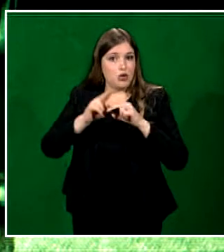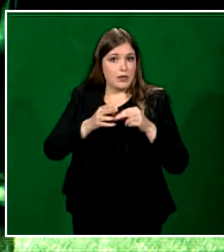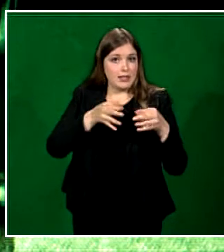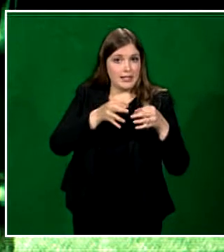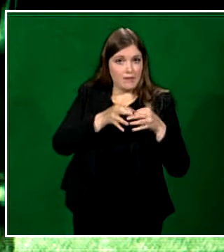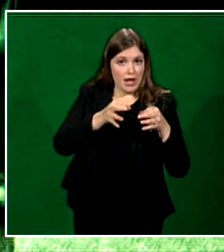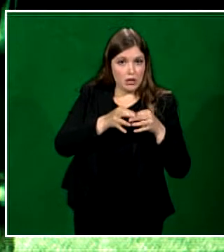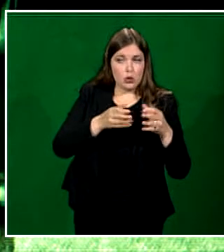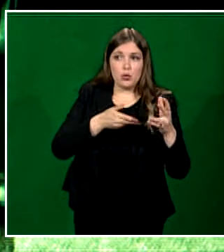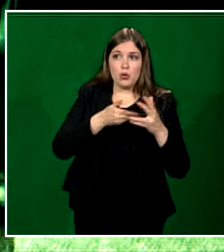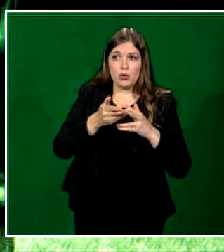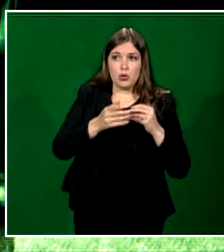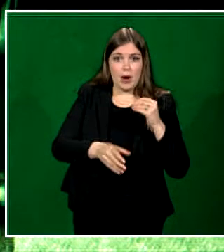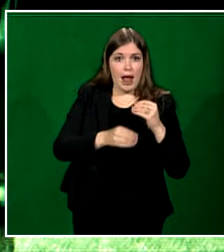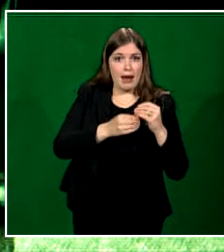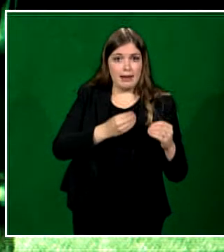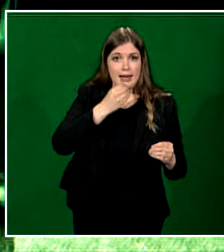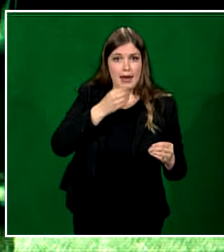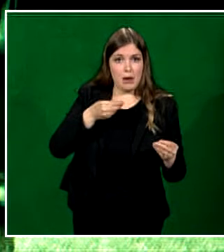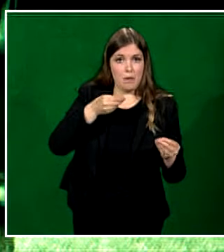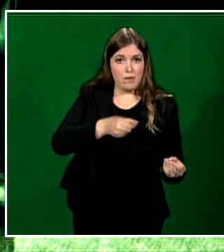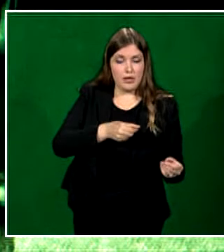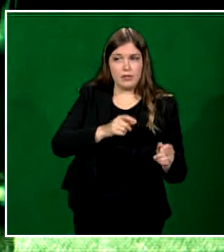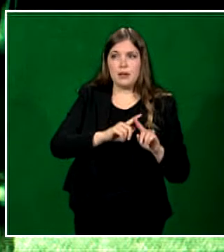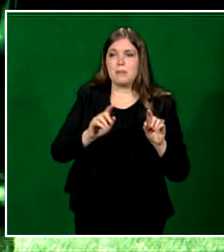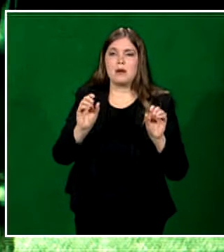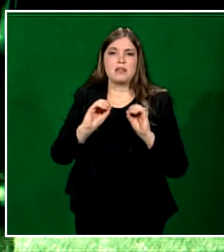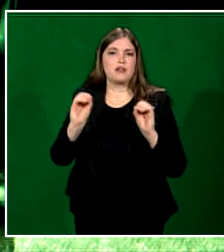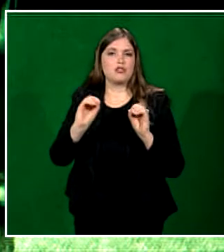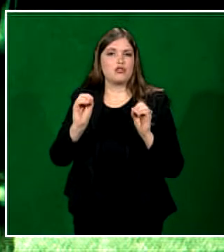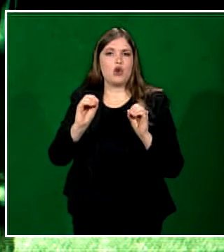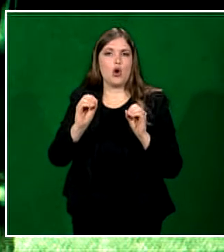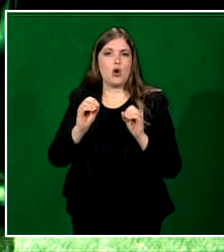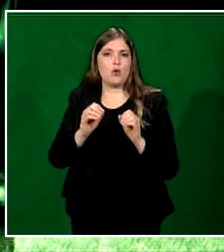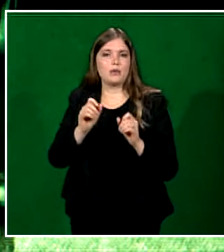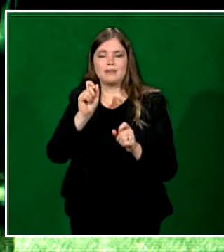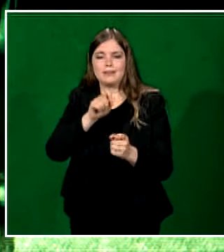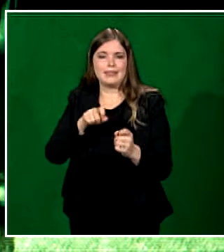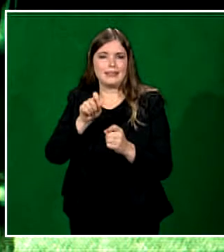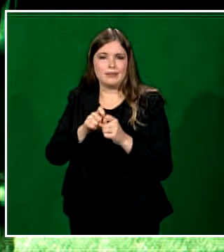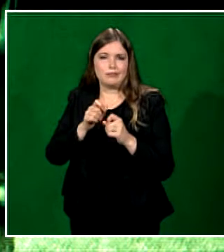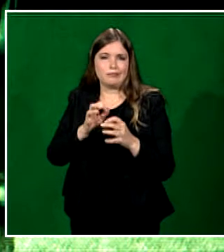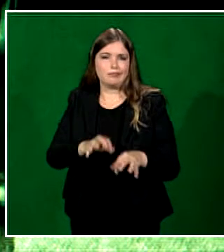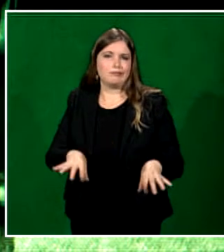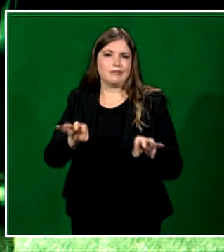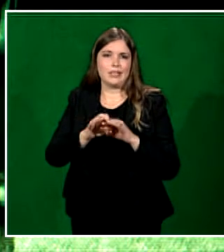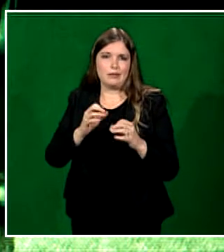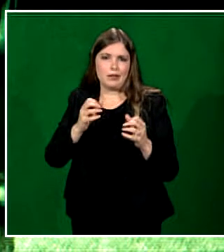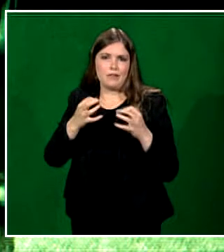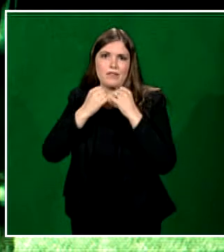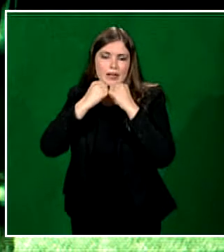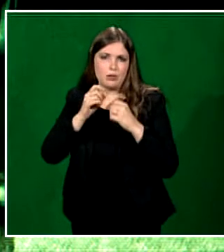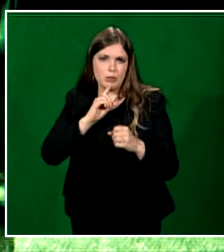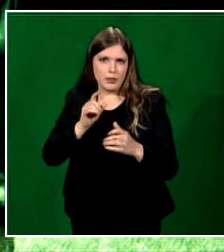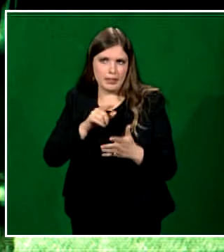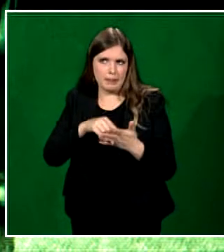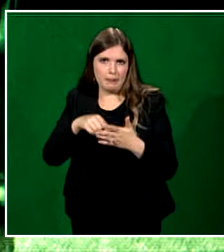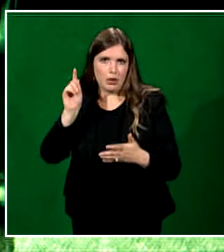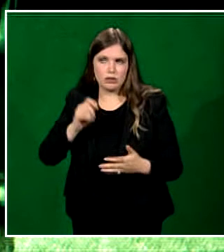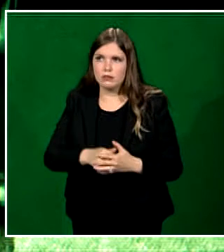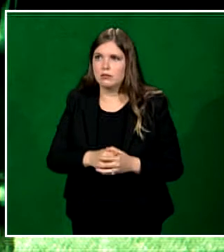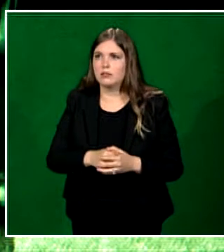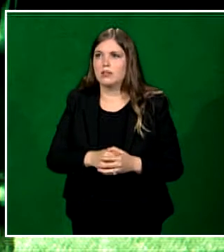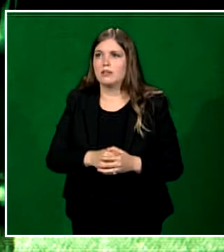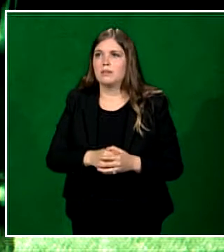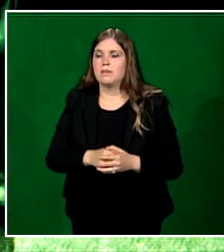use as an additive in animal feed, but no significant value has been marked. What then have we decided as Hya Bioplastics? Next